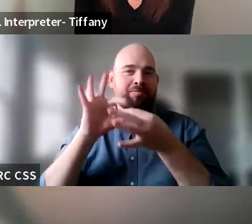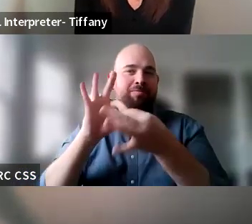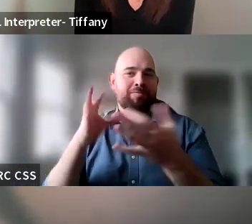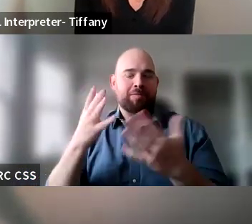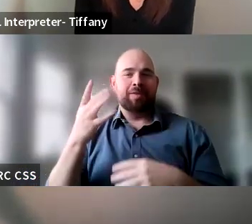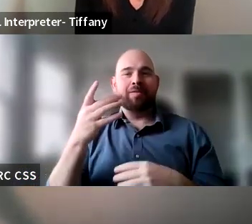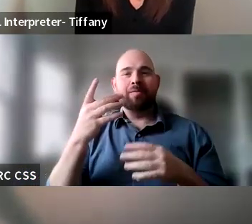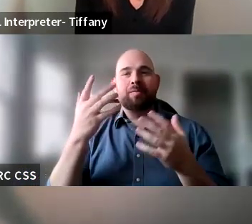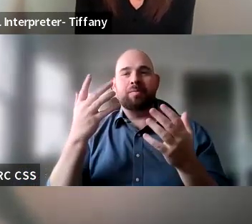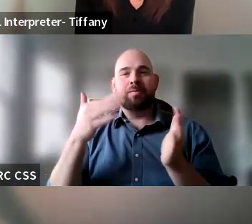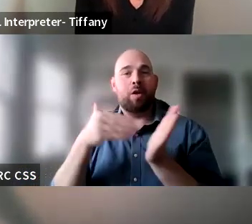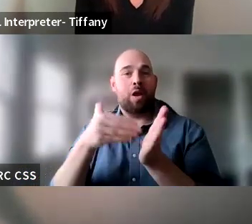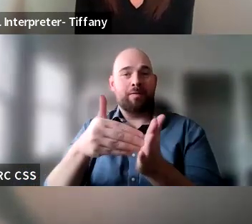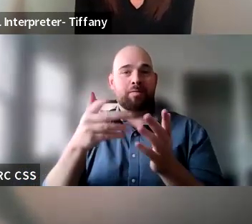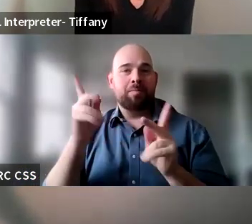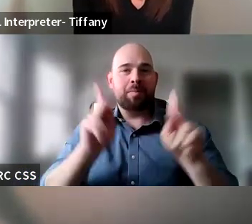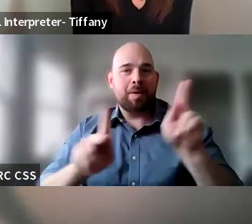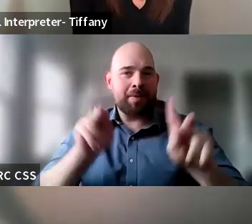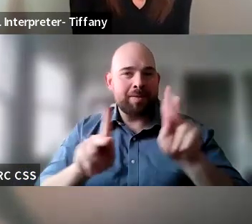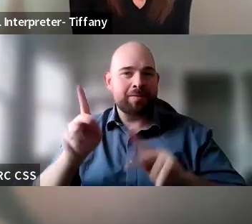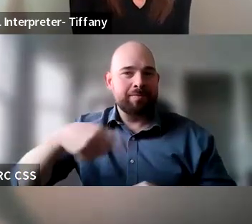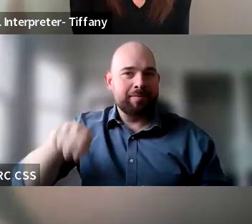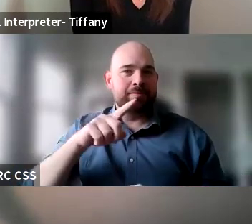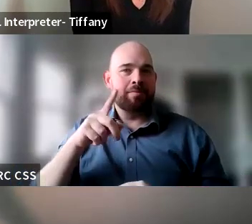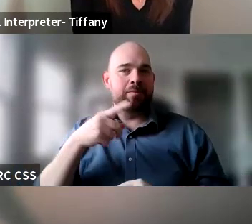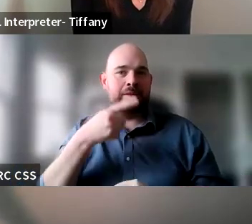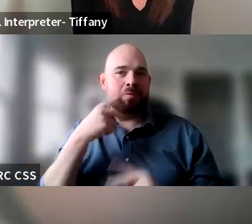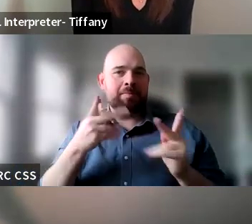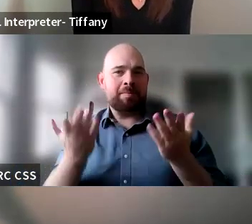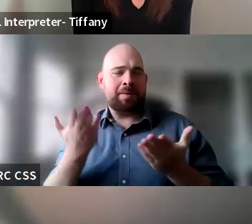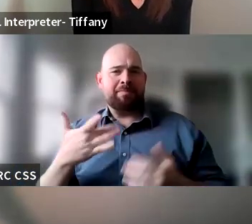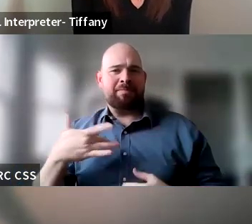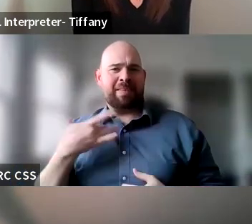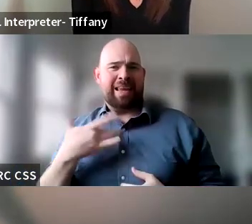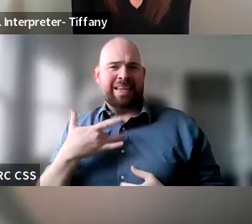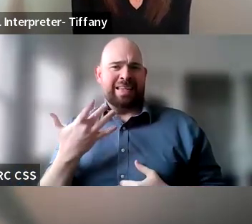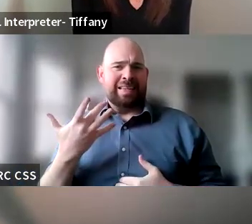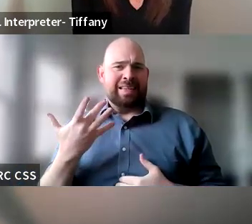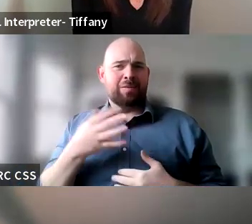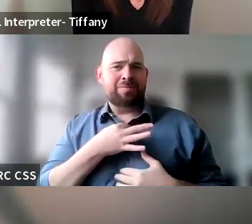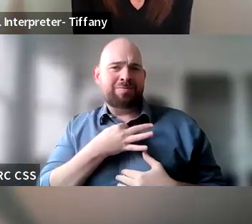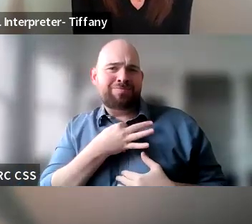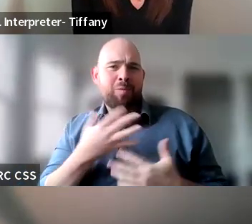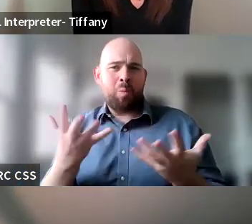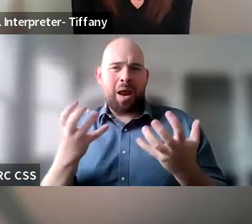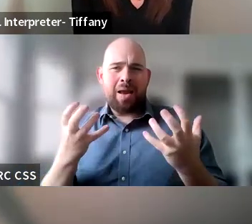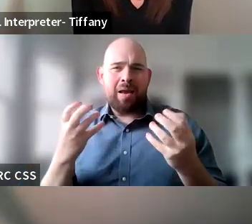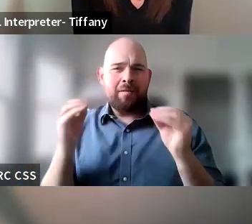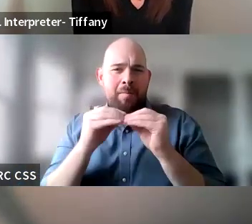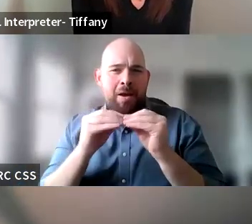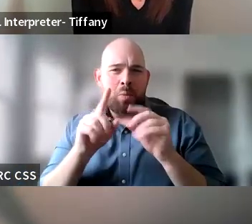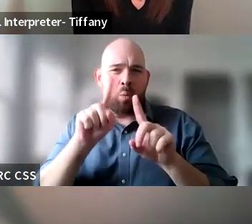I thought it would be just interesting and fun because often what happens is people in the hearing community, sometimes